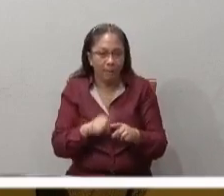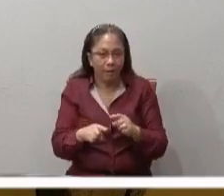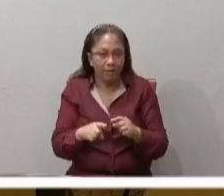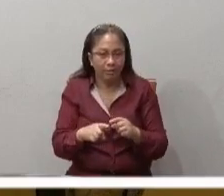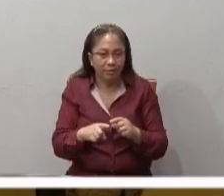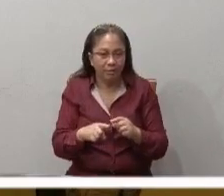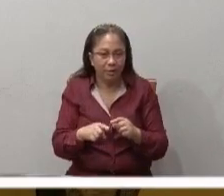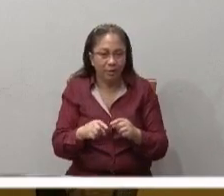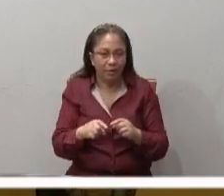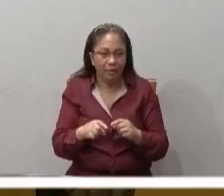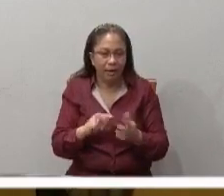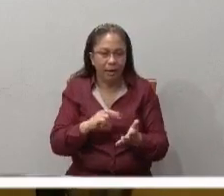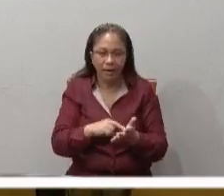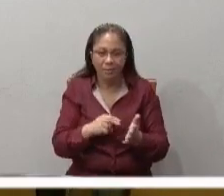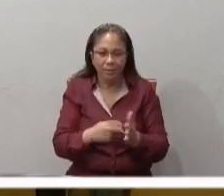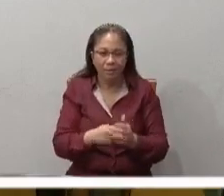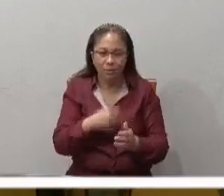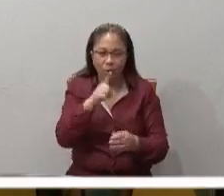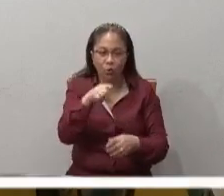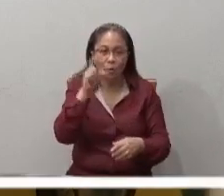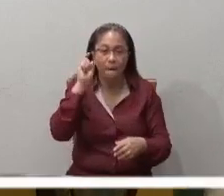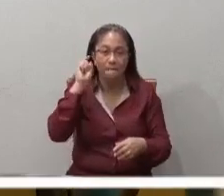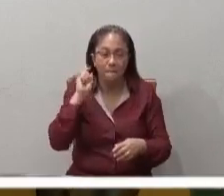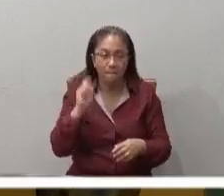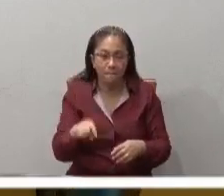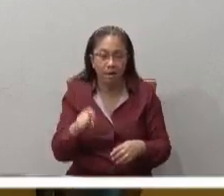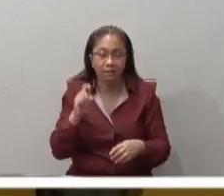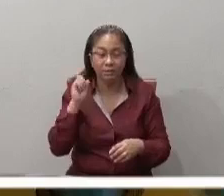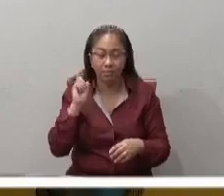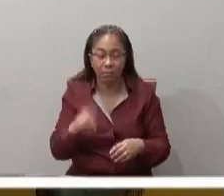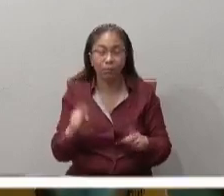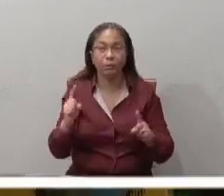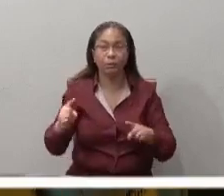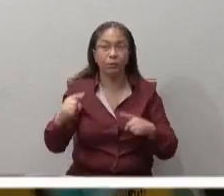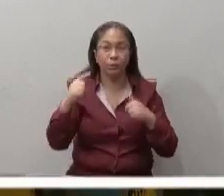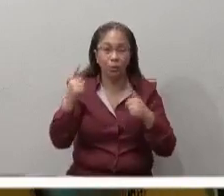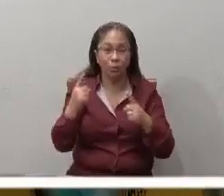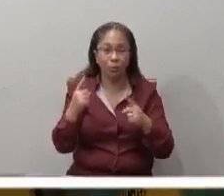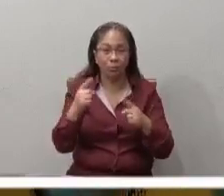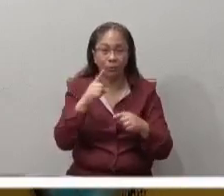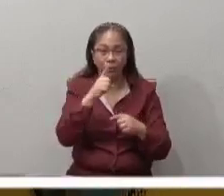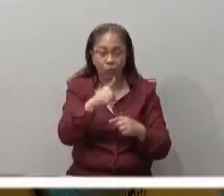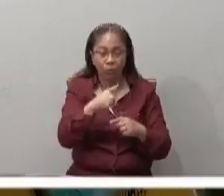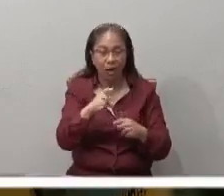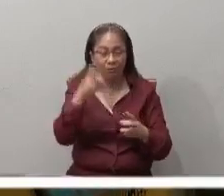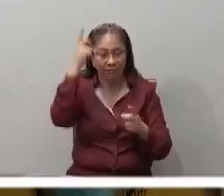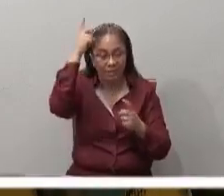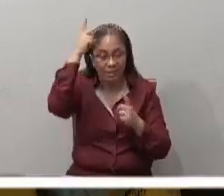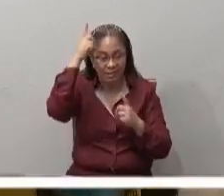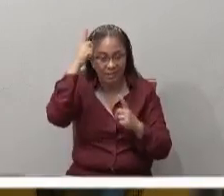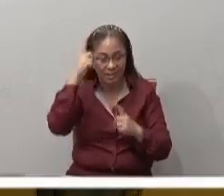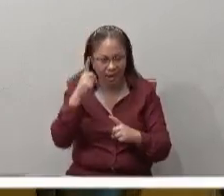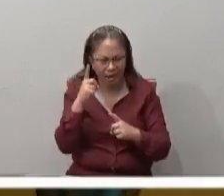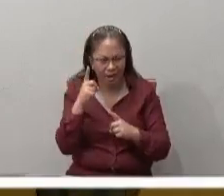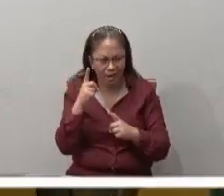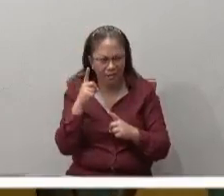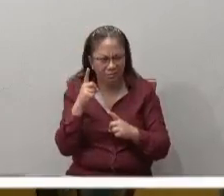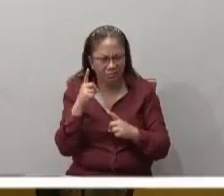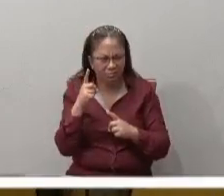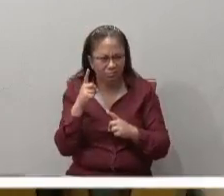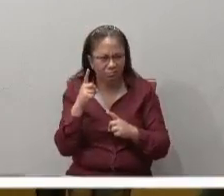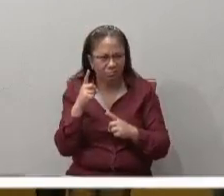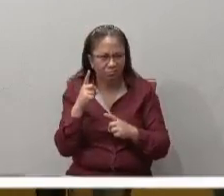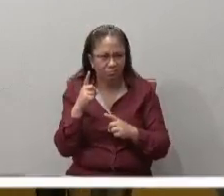obligation. Once you get that invitation, you now have to make up your mind whether you're going to be going